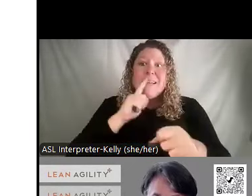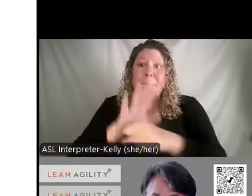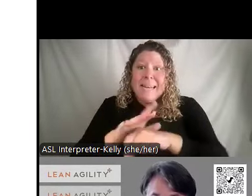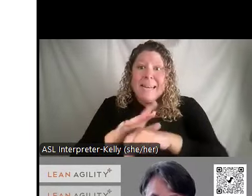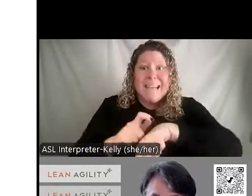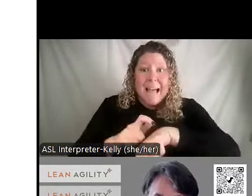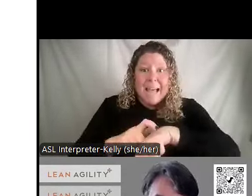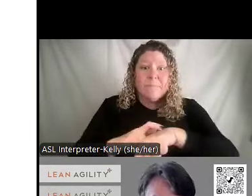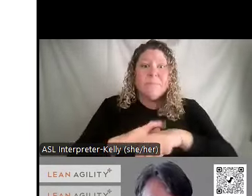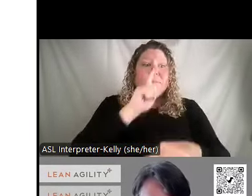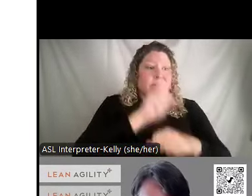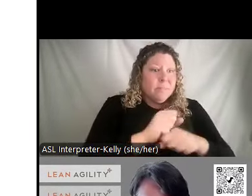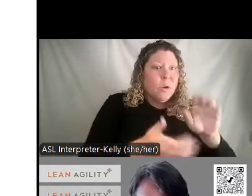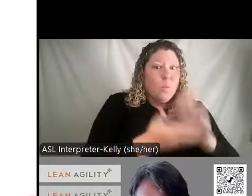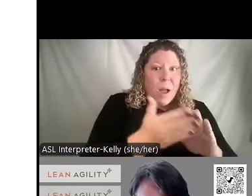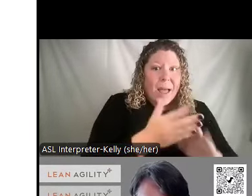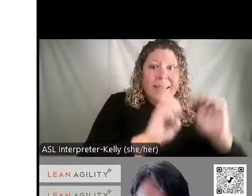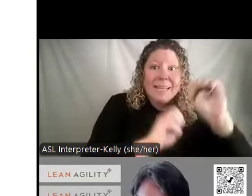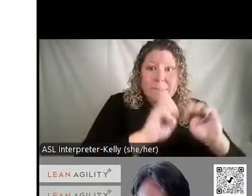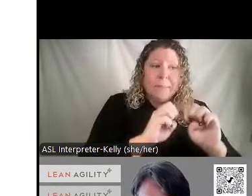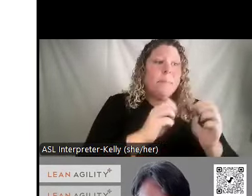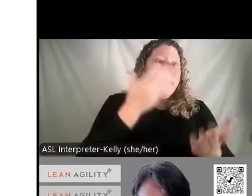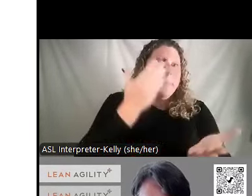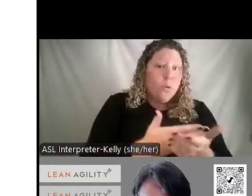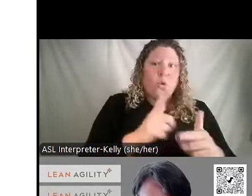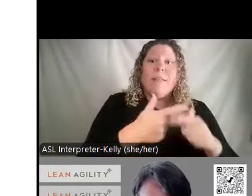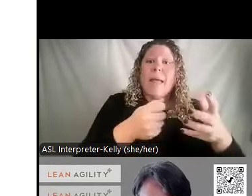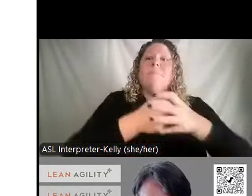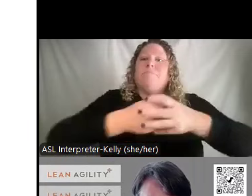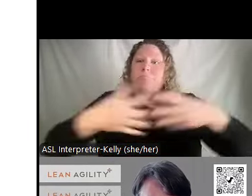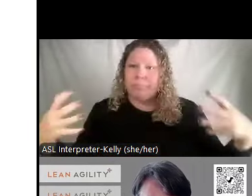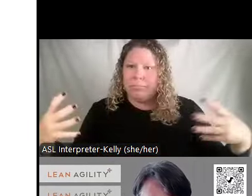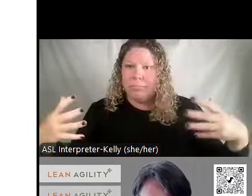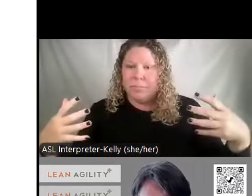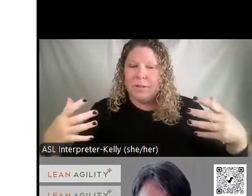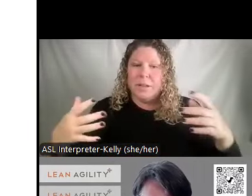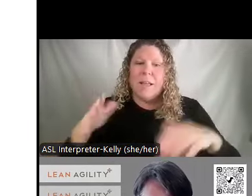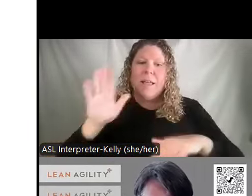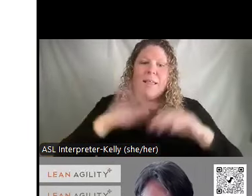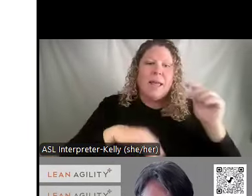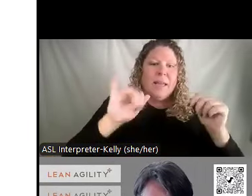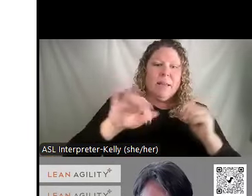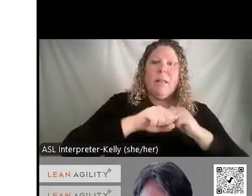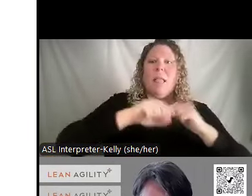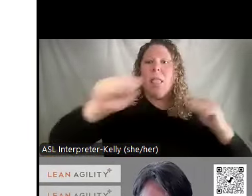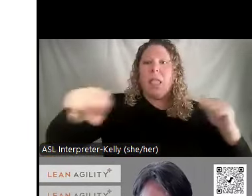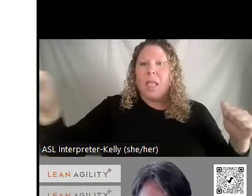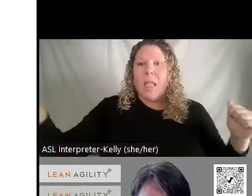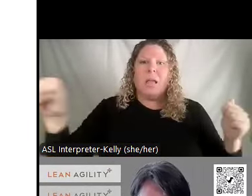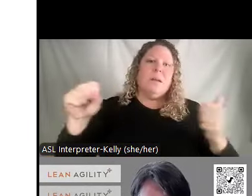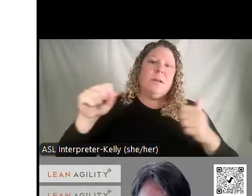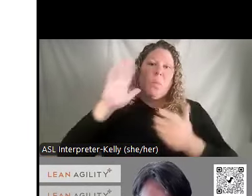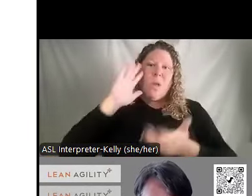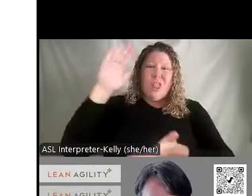experiment, get the proof, and then you can scale it out much more easily instead of spreading it out and losing a lot of momentum later